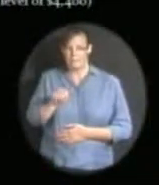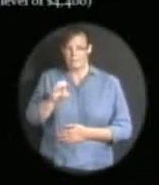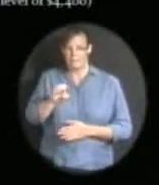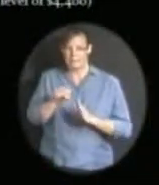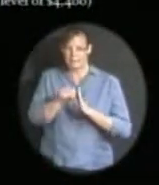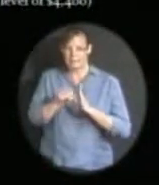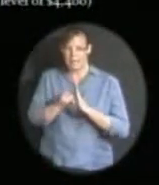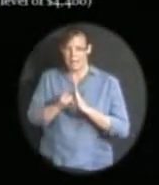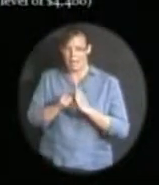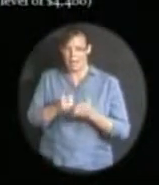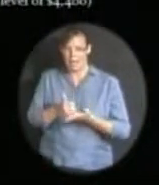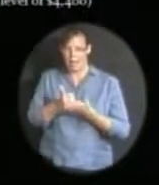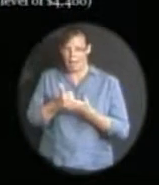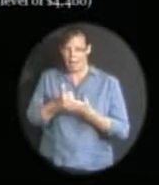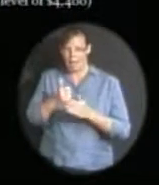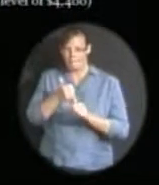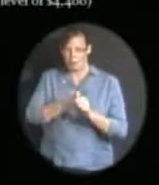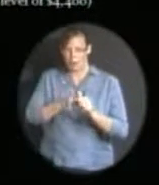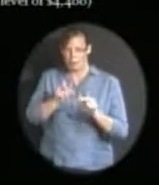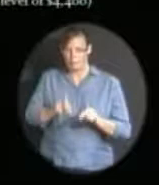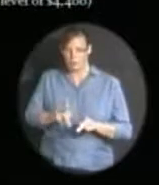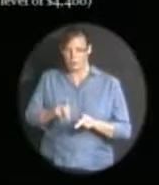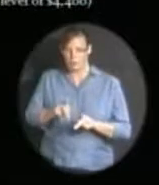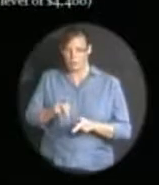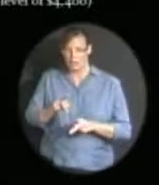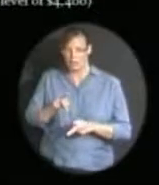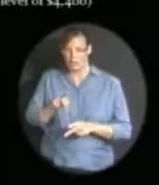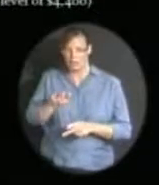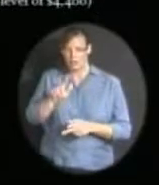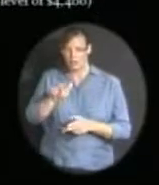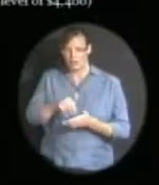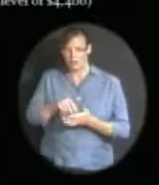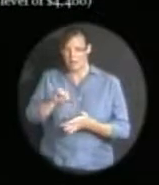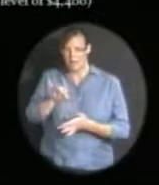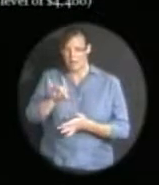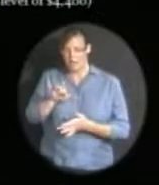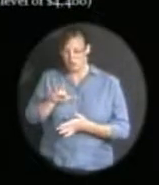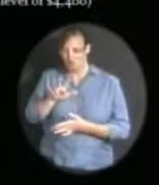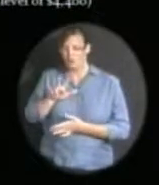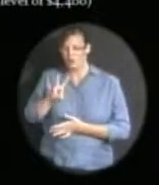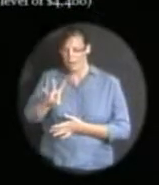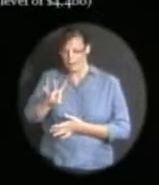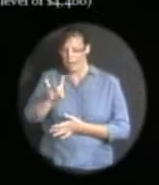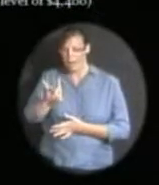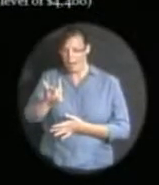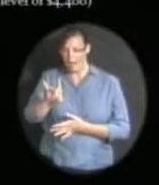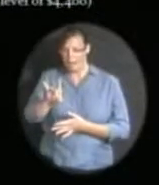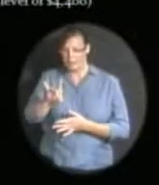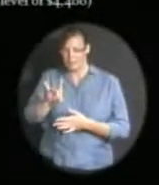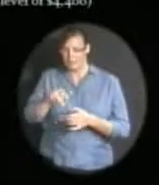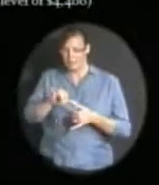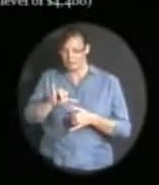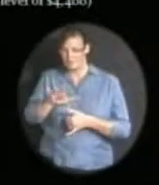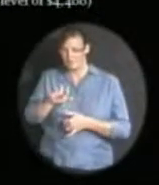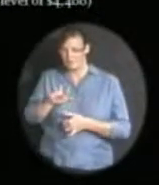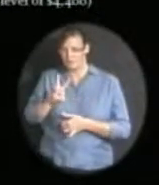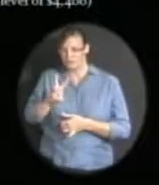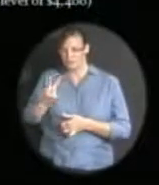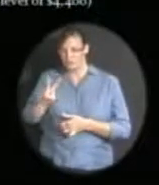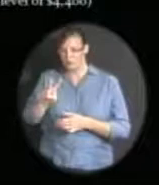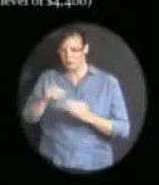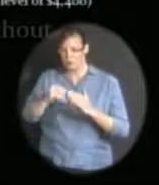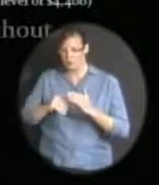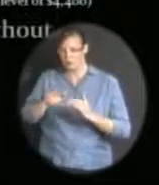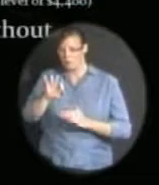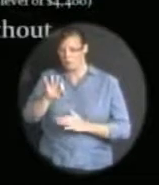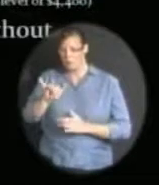at $3,838. That's up $58 from the previous year, but still $562 below the FY09